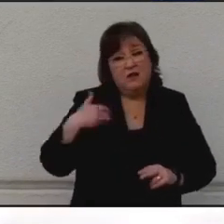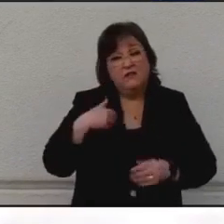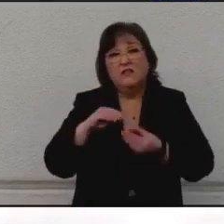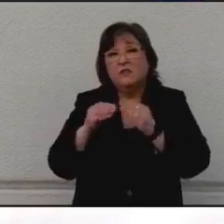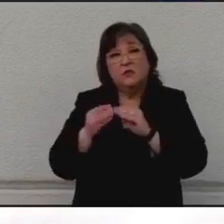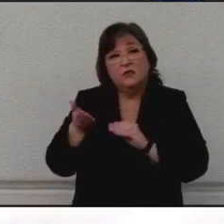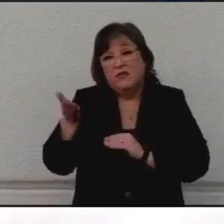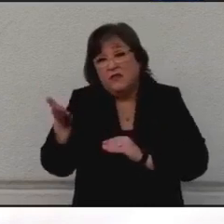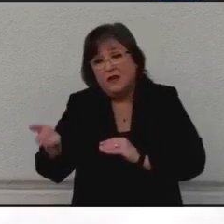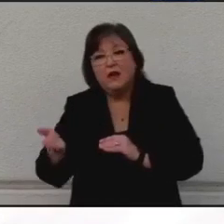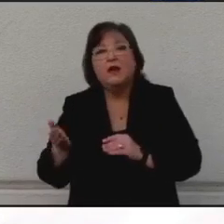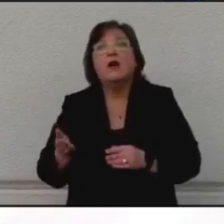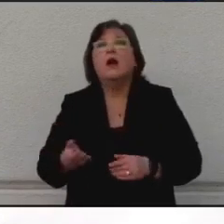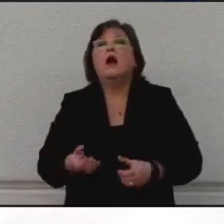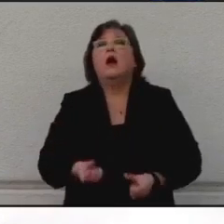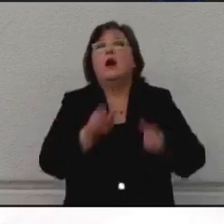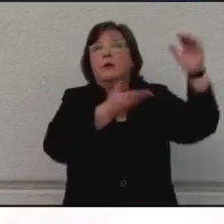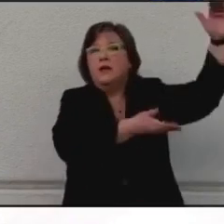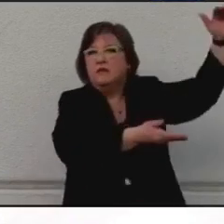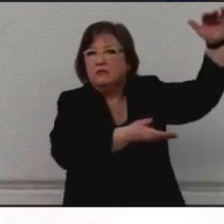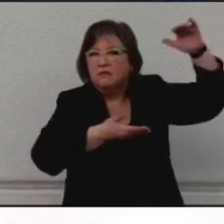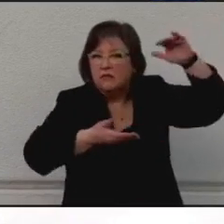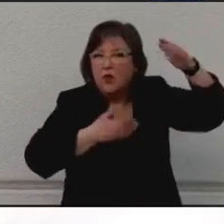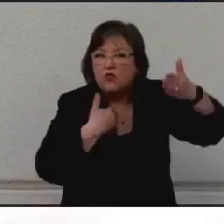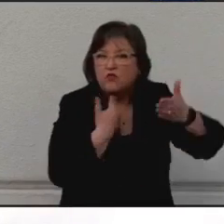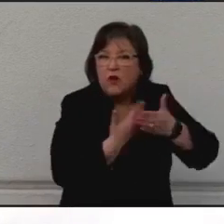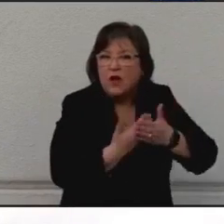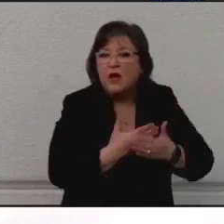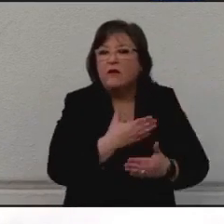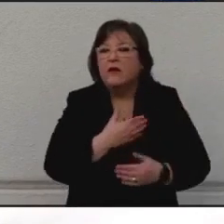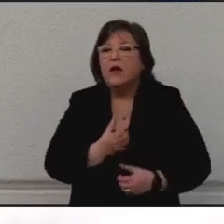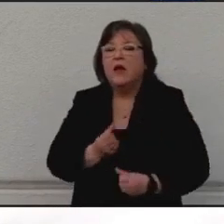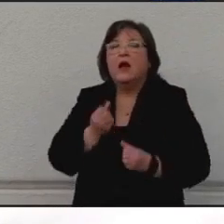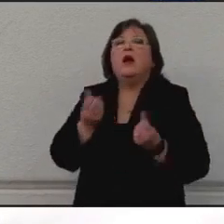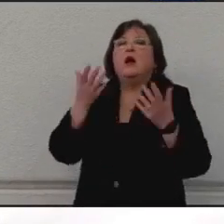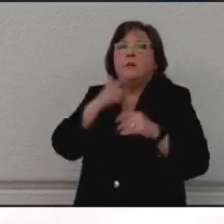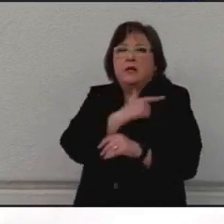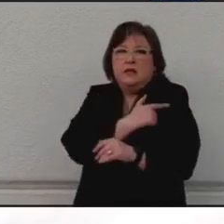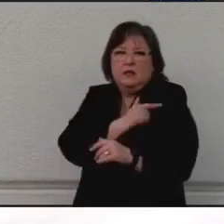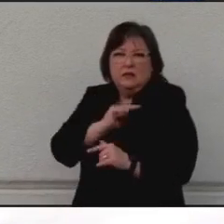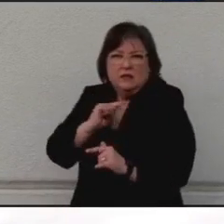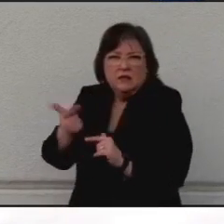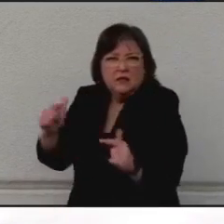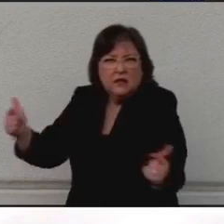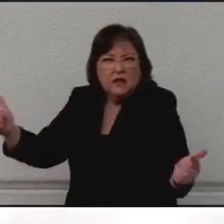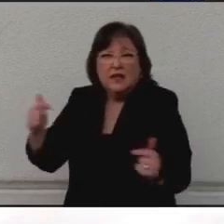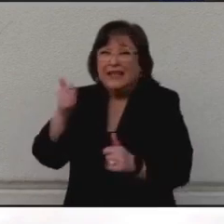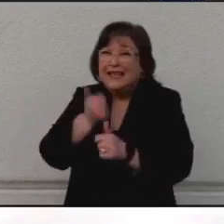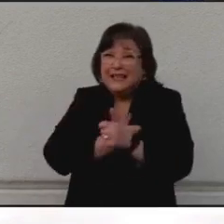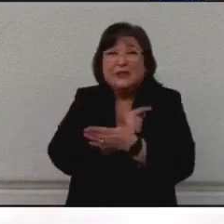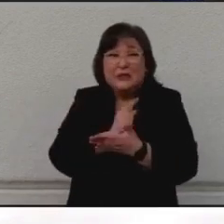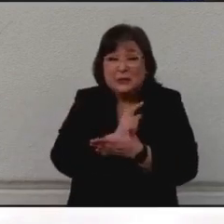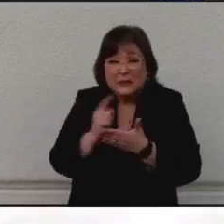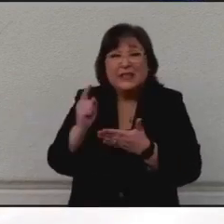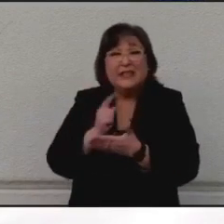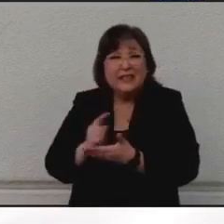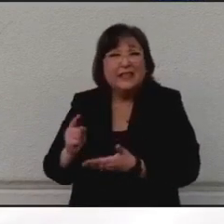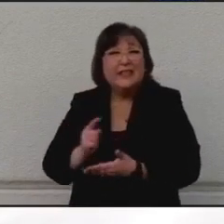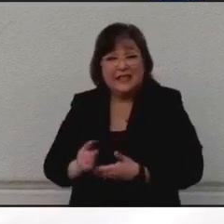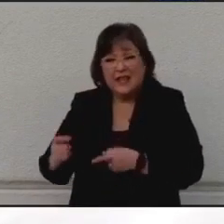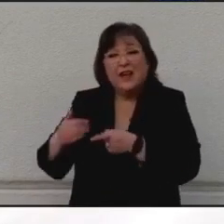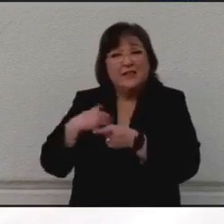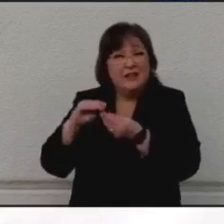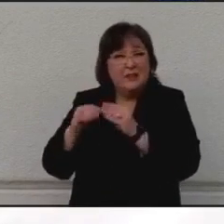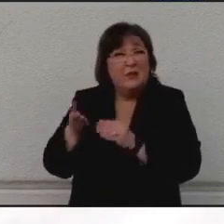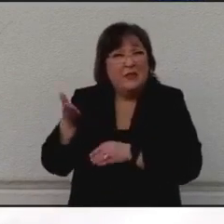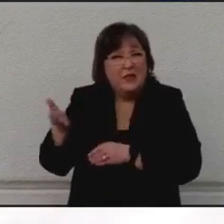able to vaccinate every week. And it's gradually increasing. And the primary limiting factor is supply.